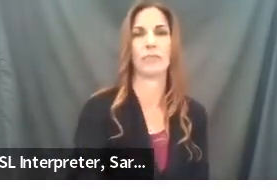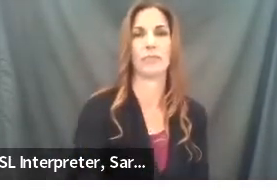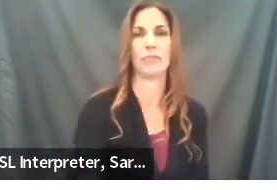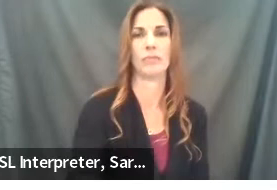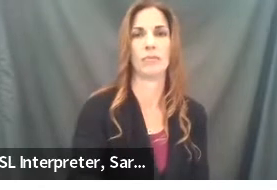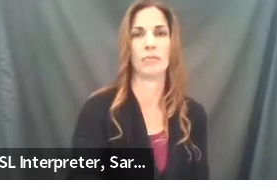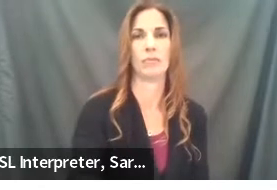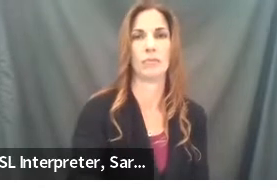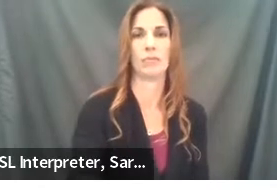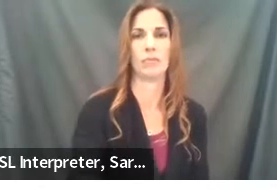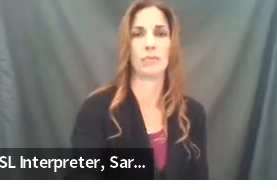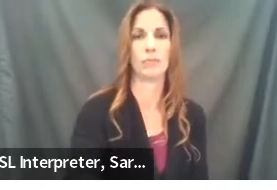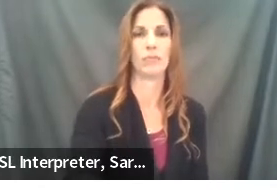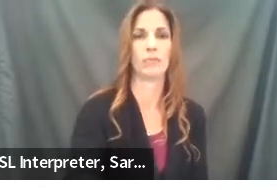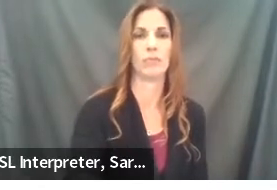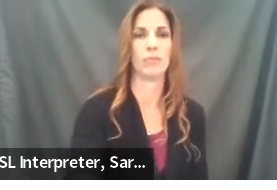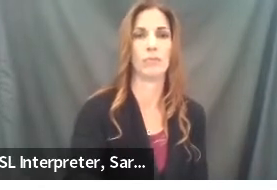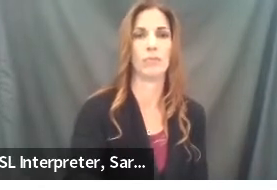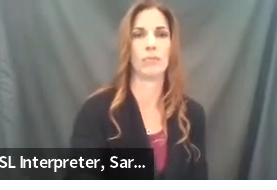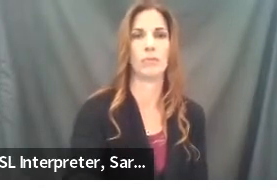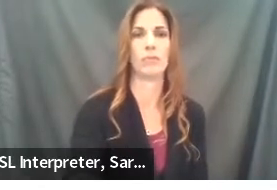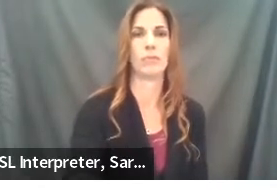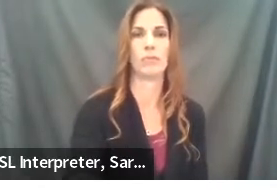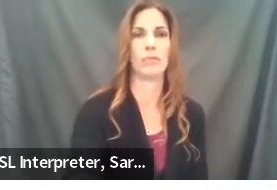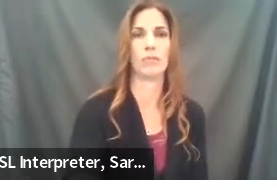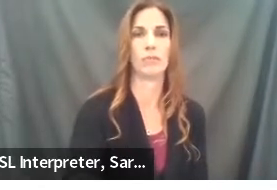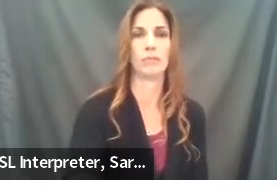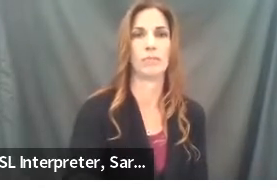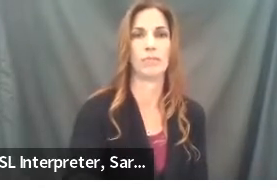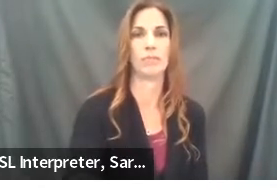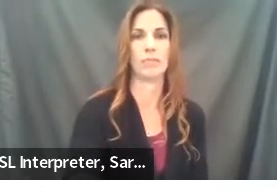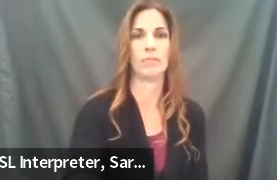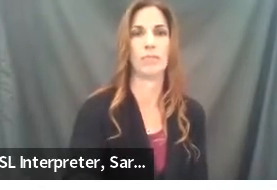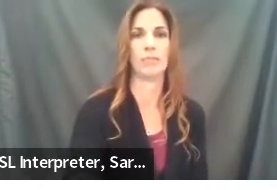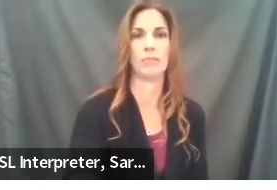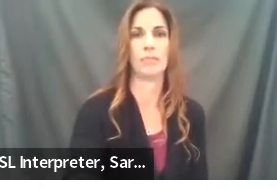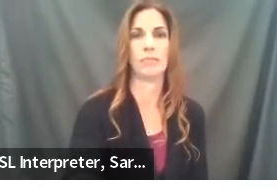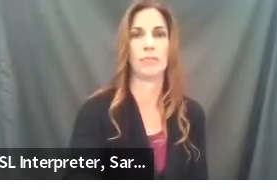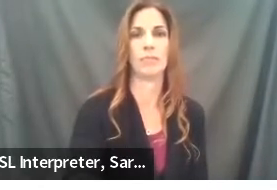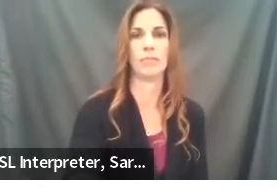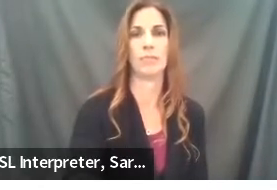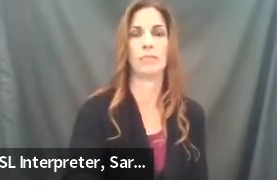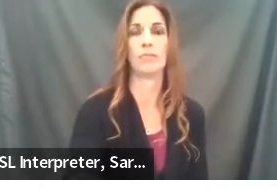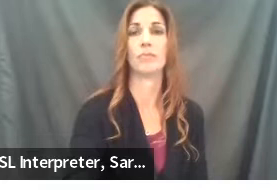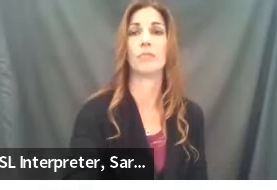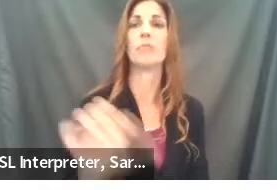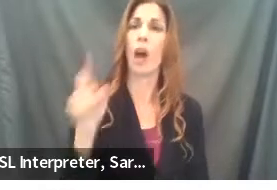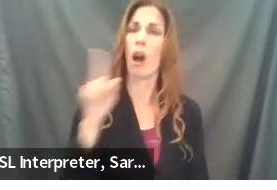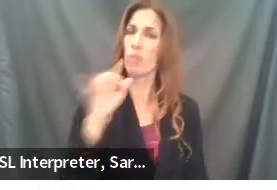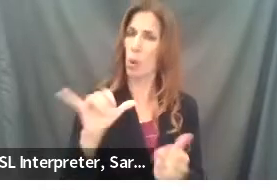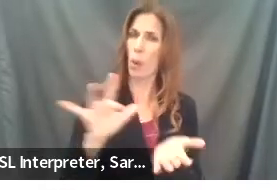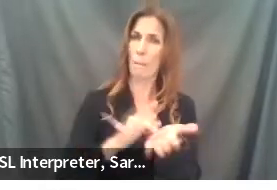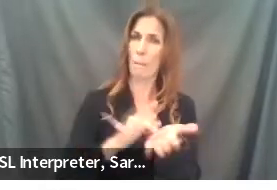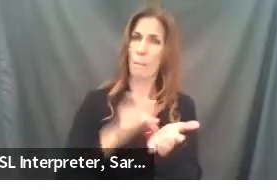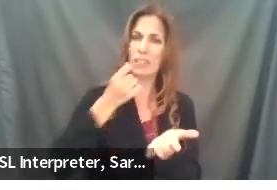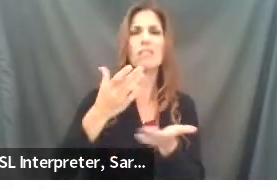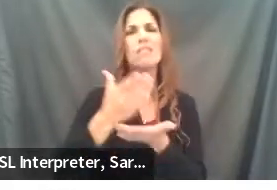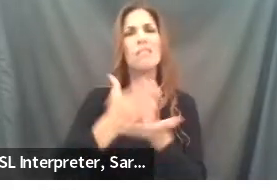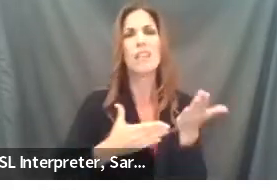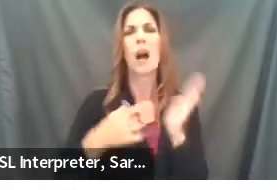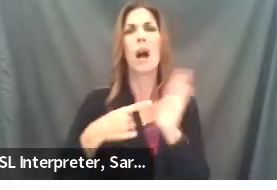And then lastly, you can medicate. Over-the-counter medications can help with some